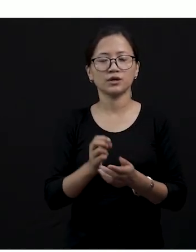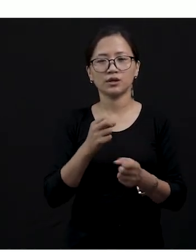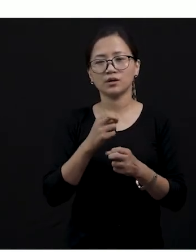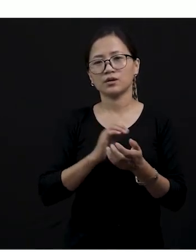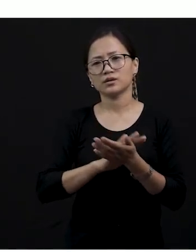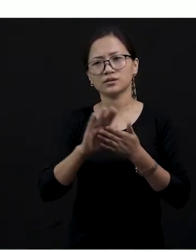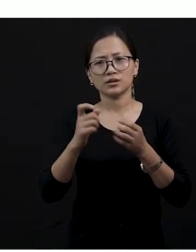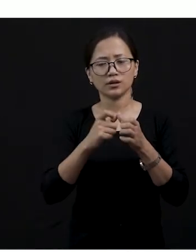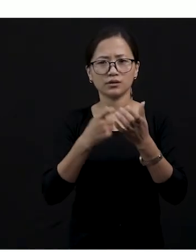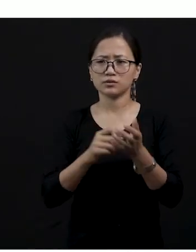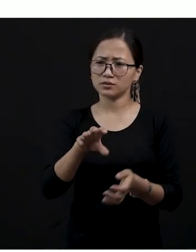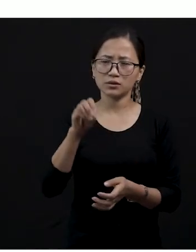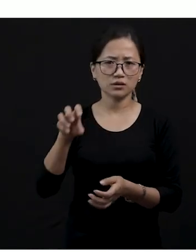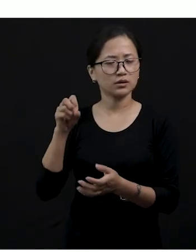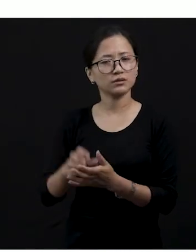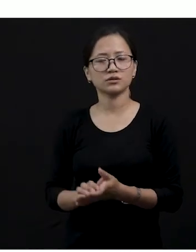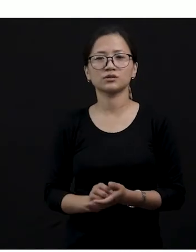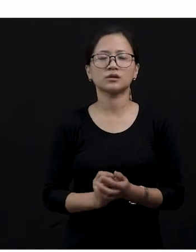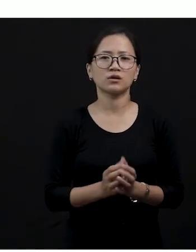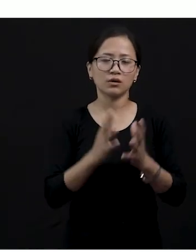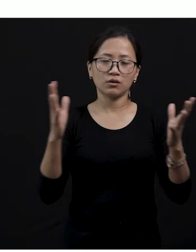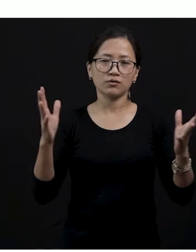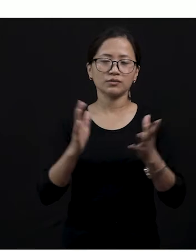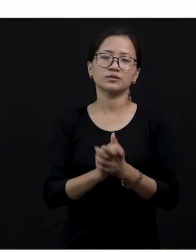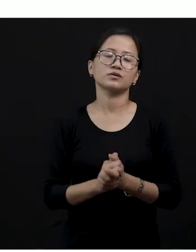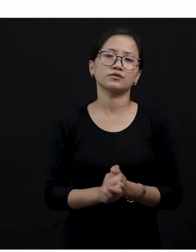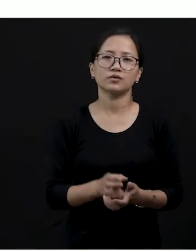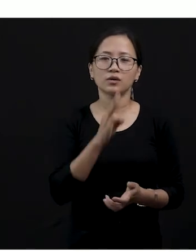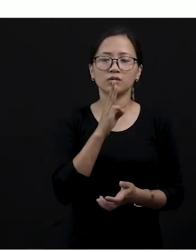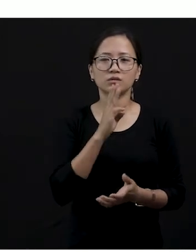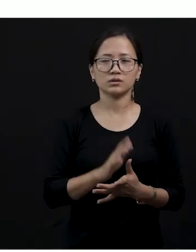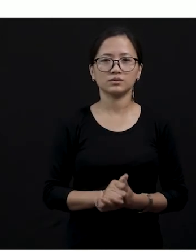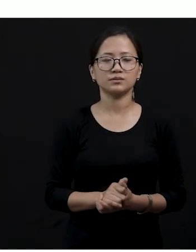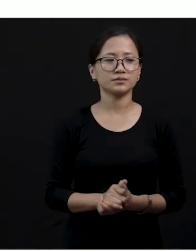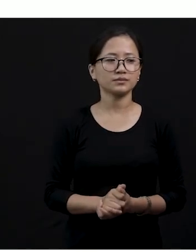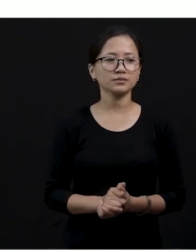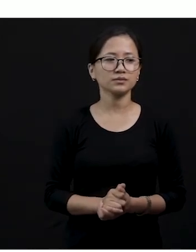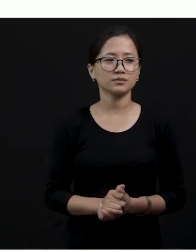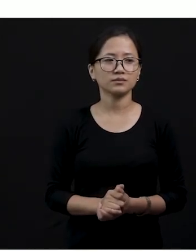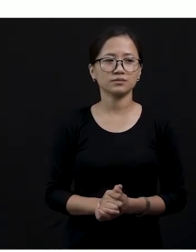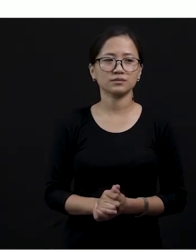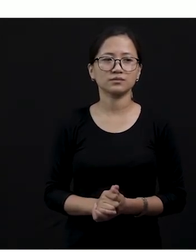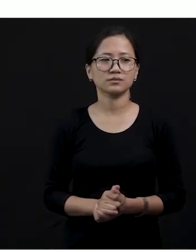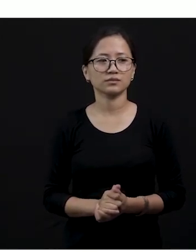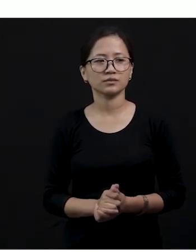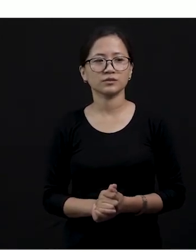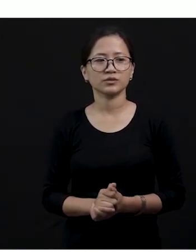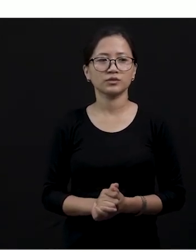harvesting. Harvesting, that means collection. Collection of the rainwater. That is known as rainwater